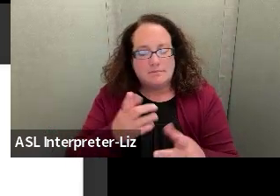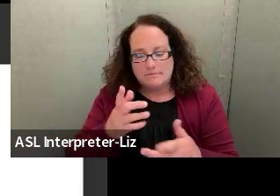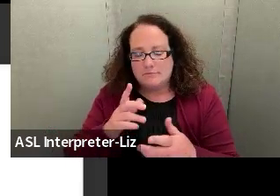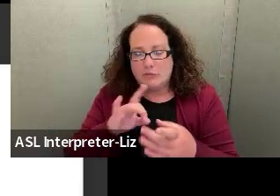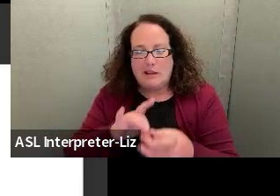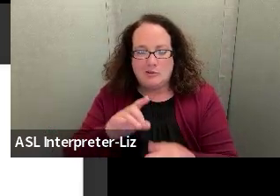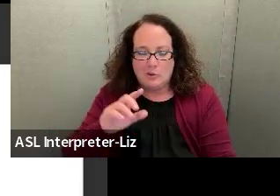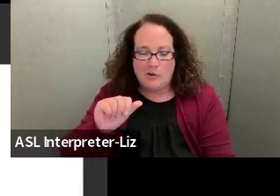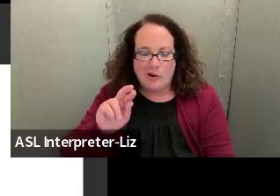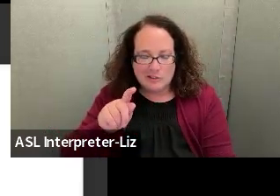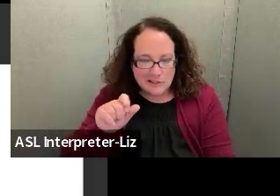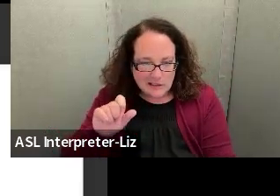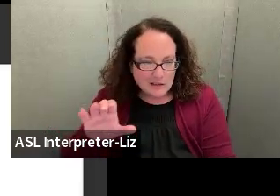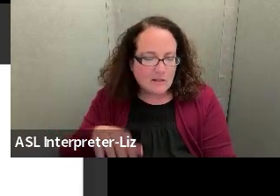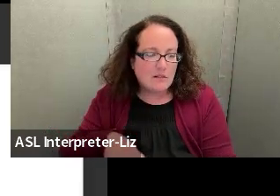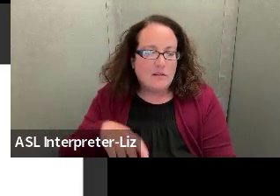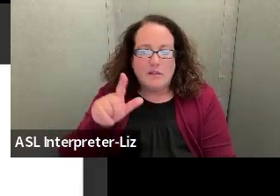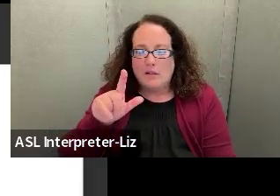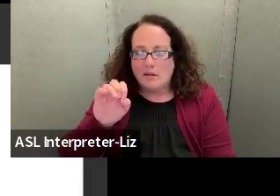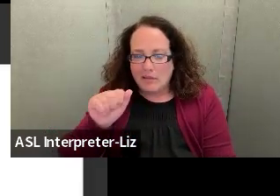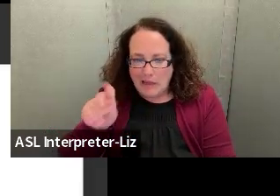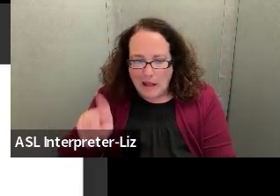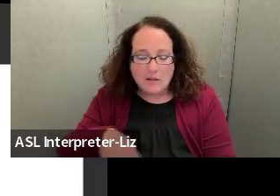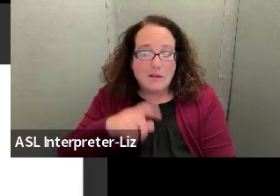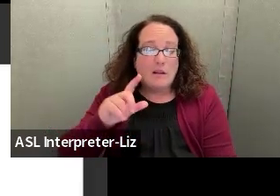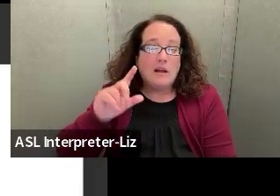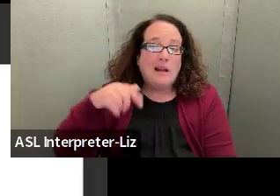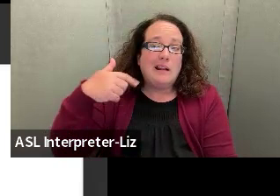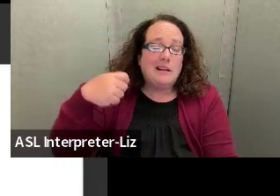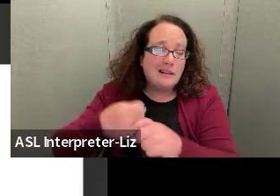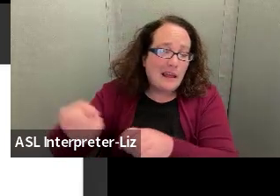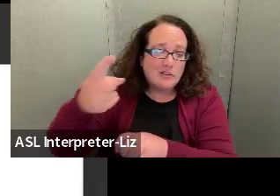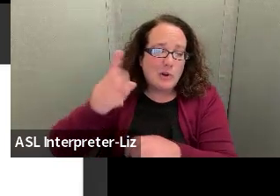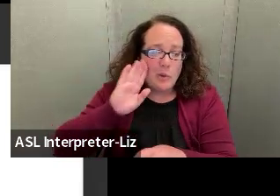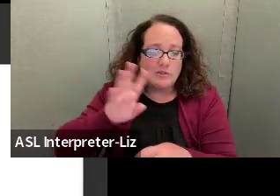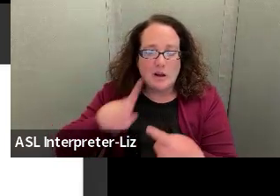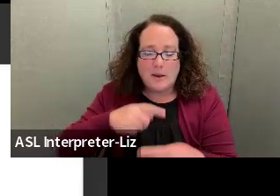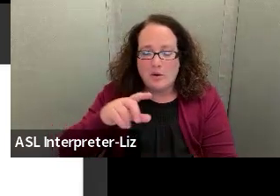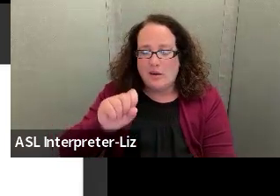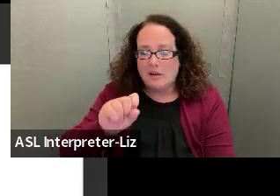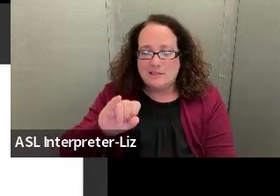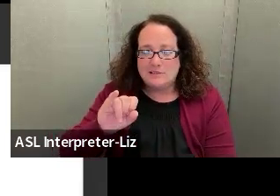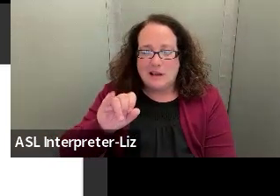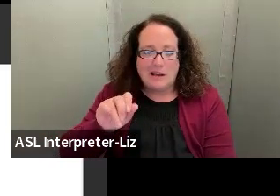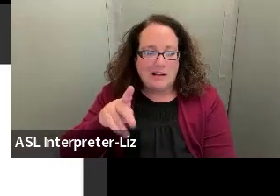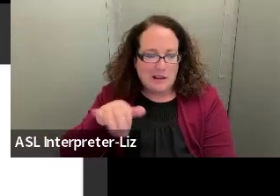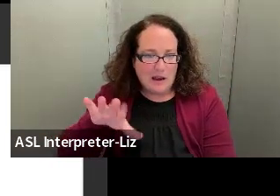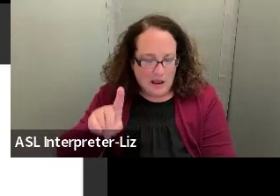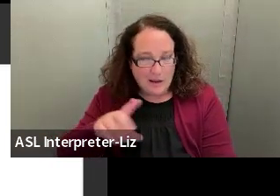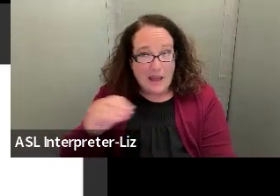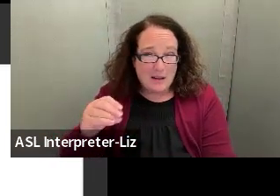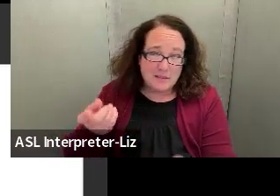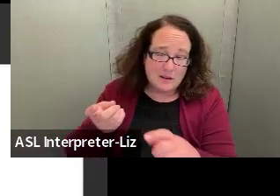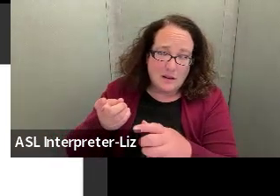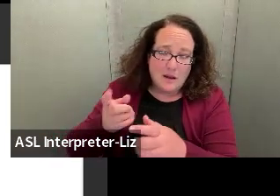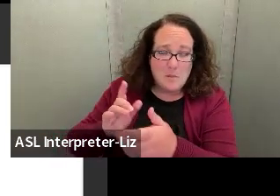last year on lead, and next year we're going to talk about cyanide and the 1982 poisoning of Tylenol, which completely changed